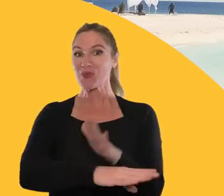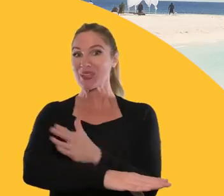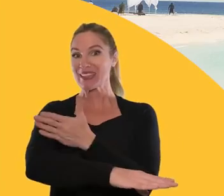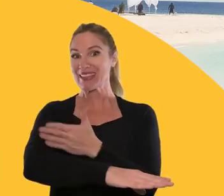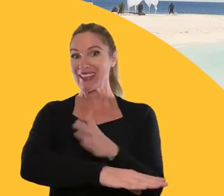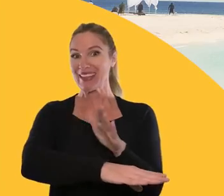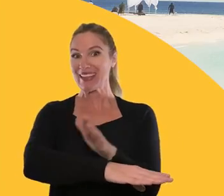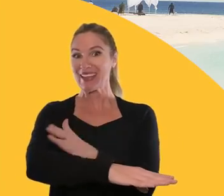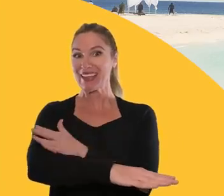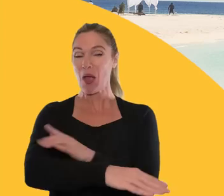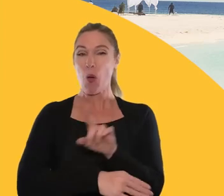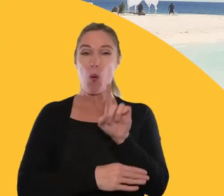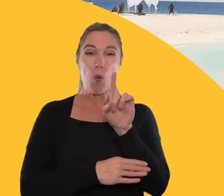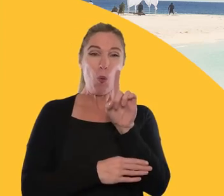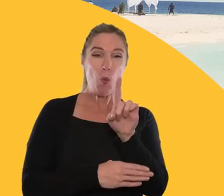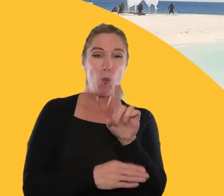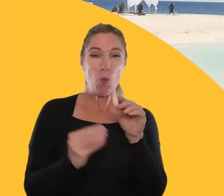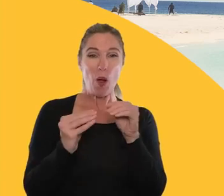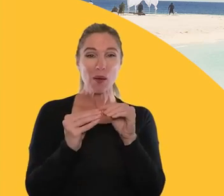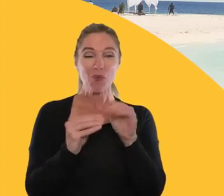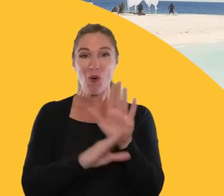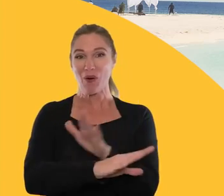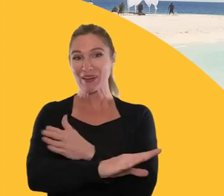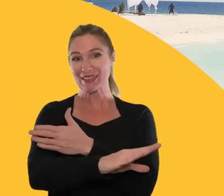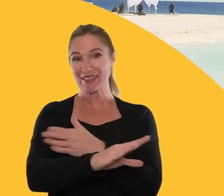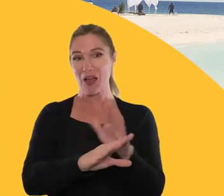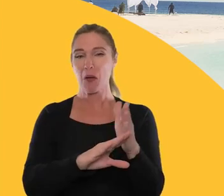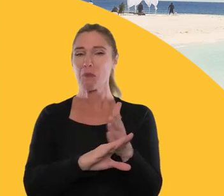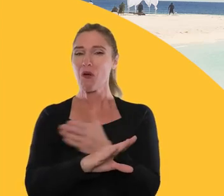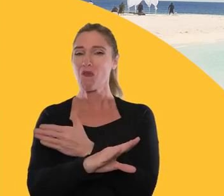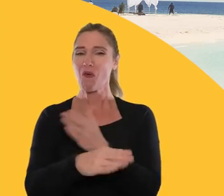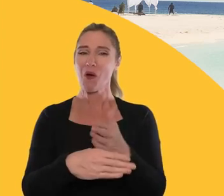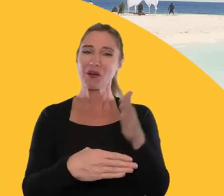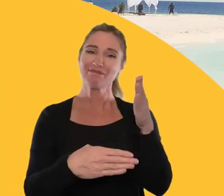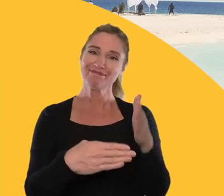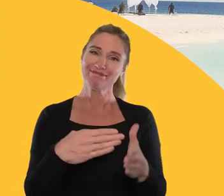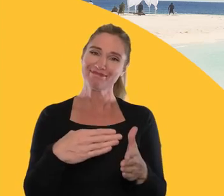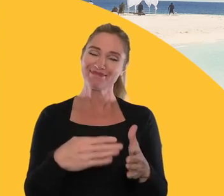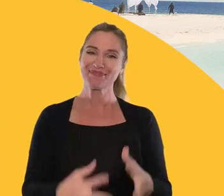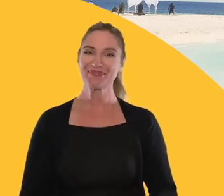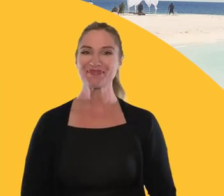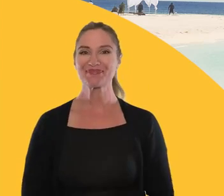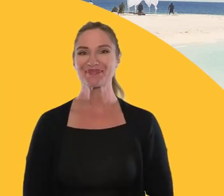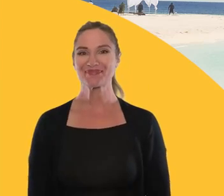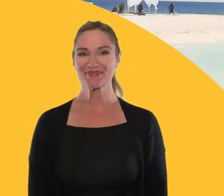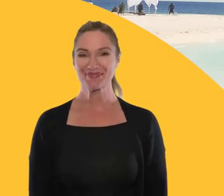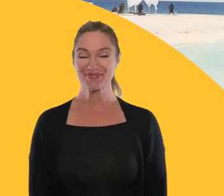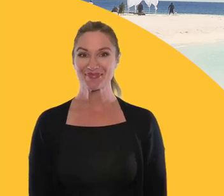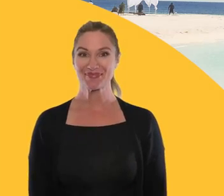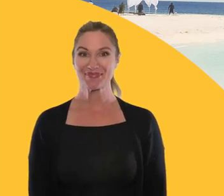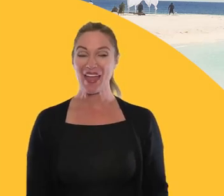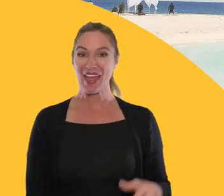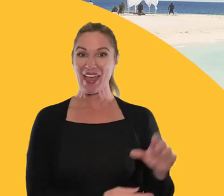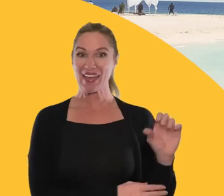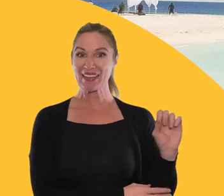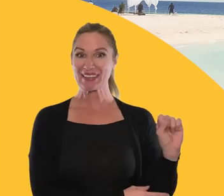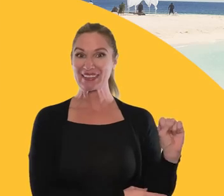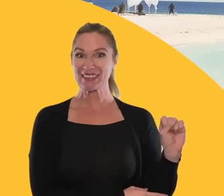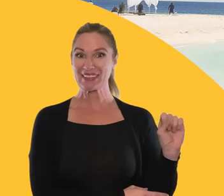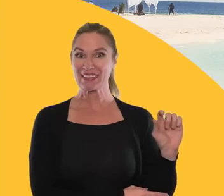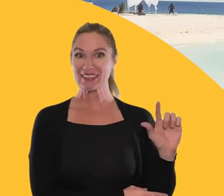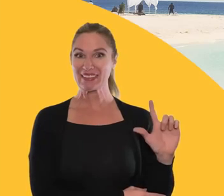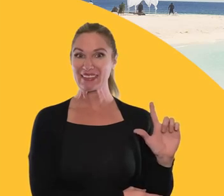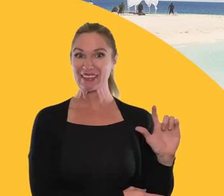Now we are gonna sing one last song before we say goodbye. We're gonna